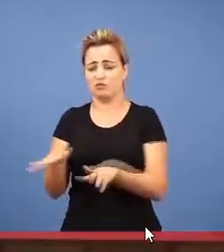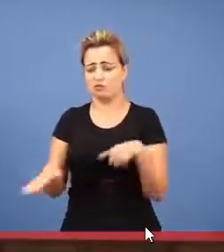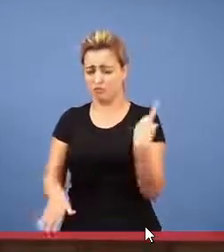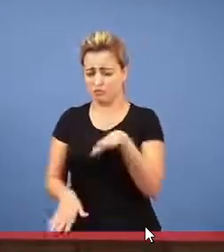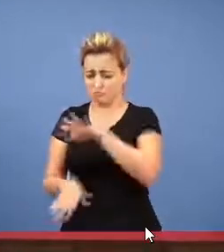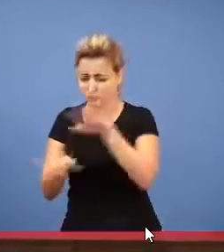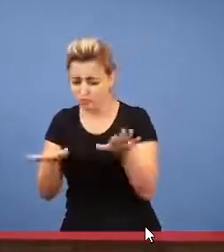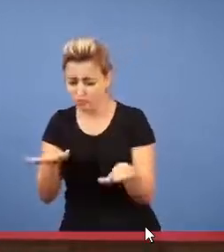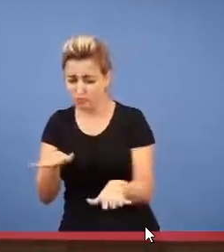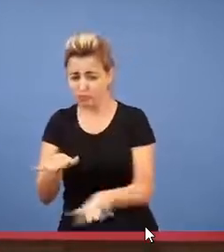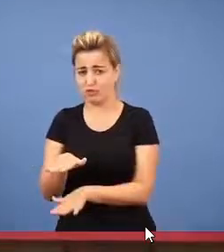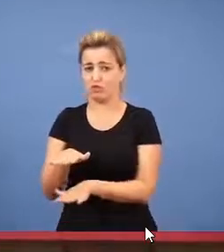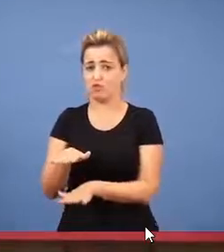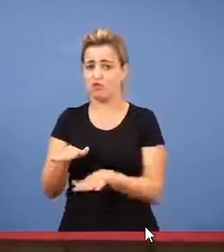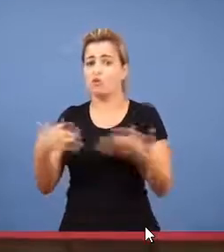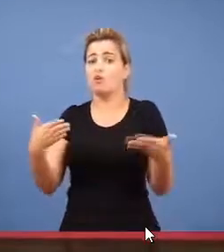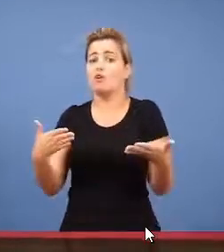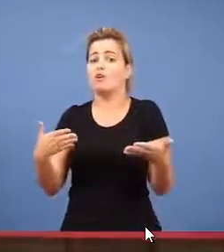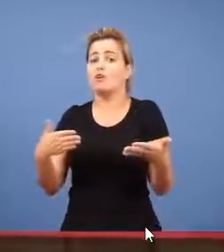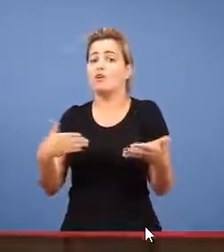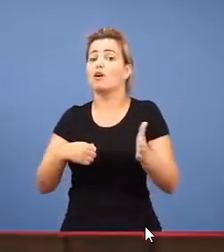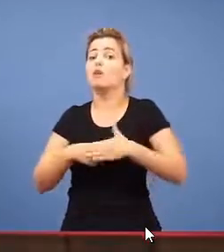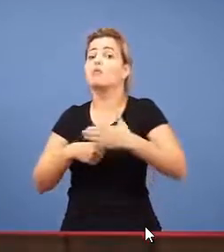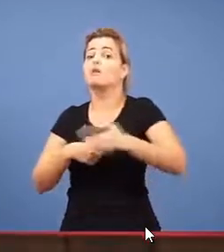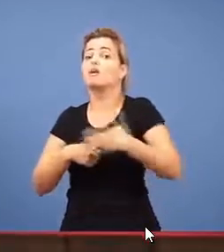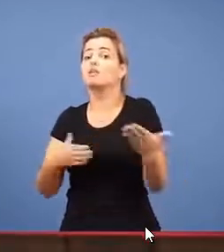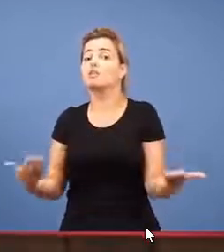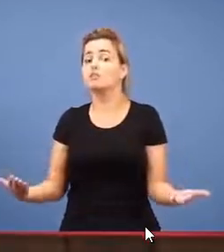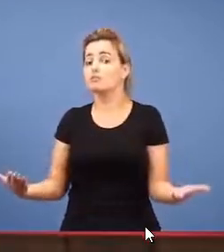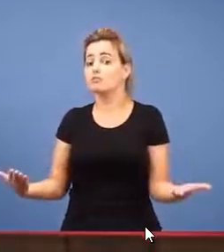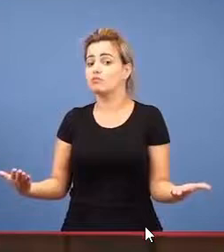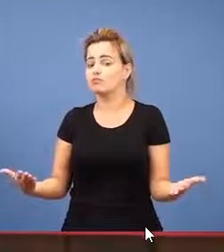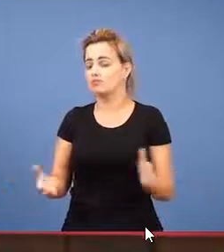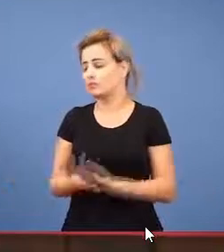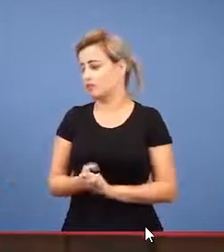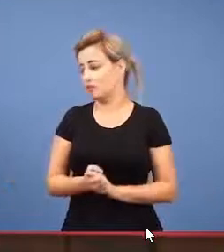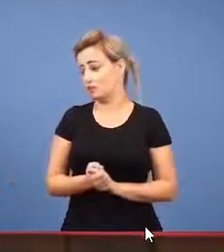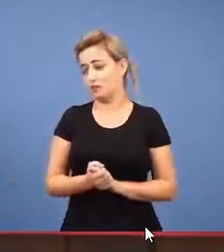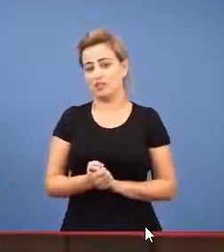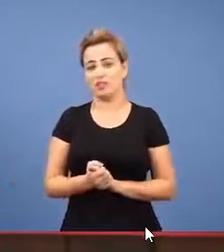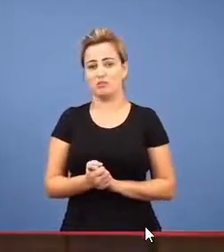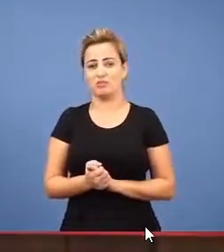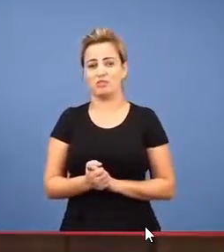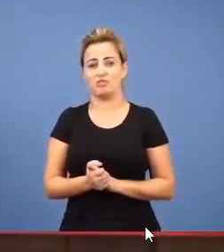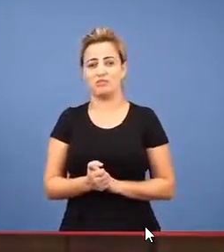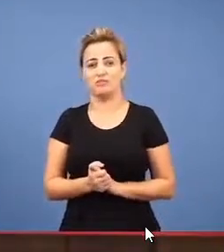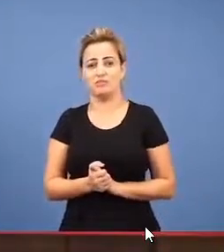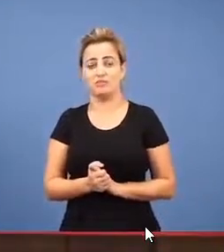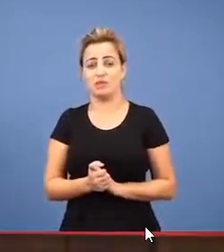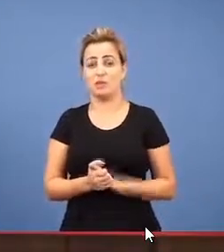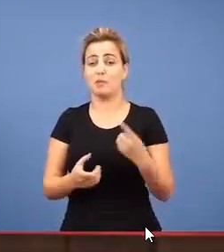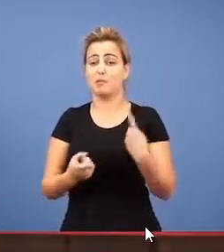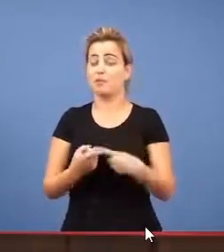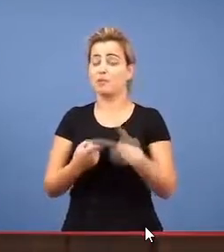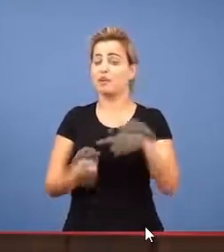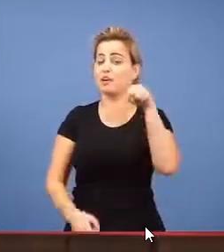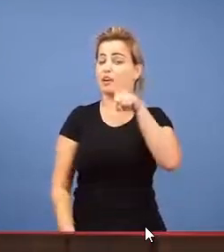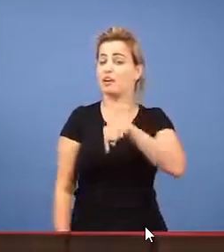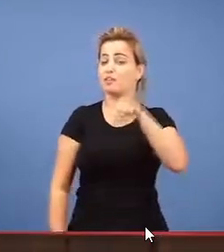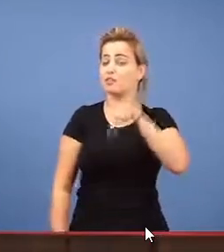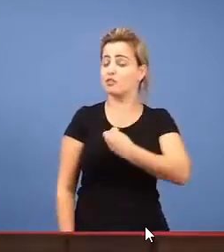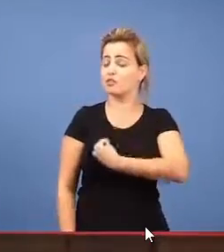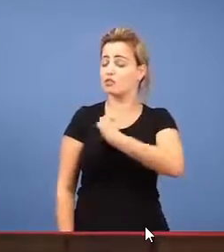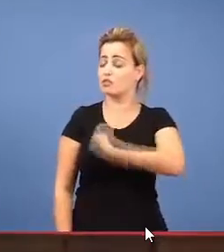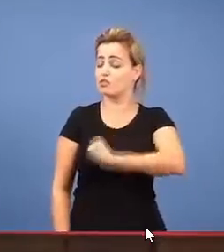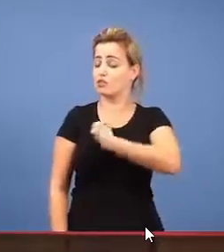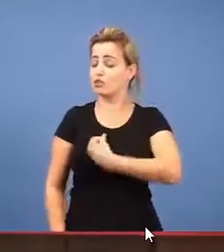What is greater? Is this and what is out there? No, this is what we need to choose. Because